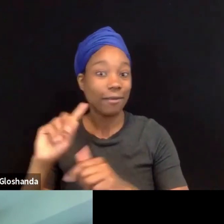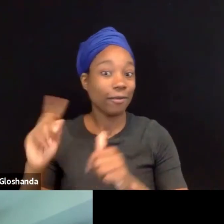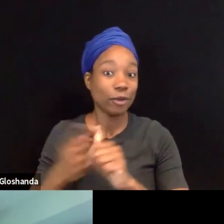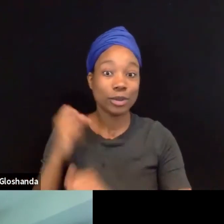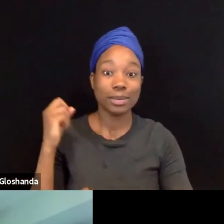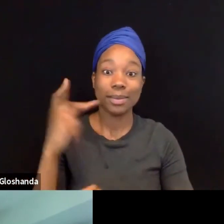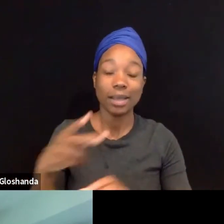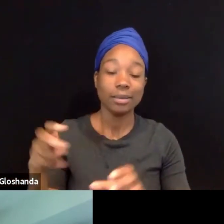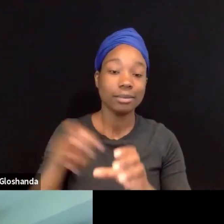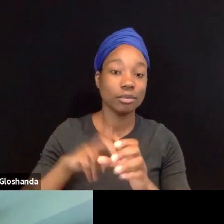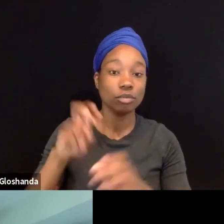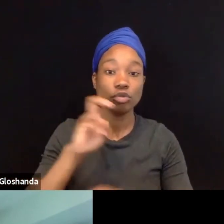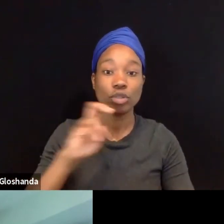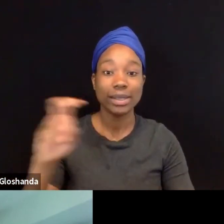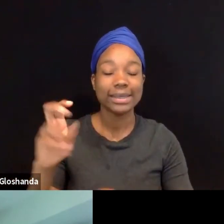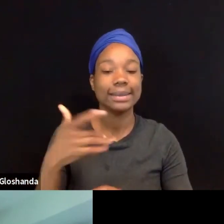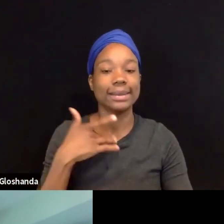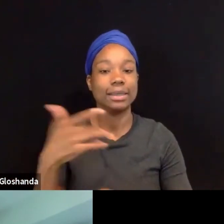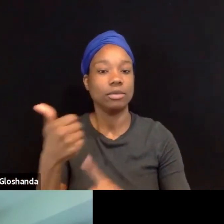of those frontline